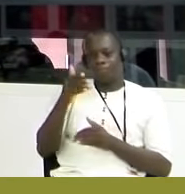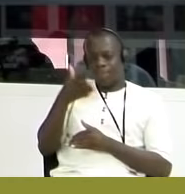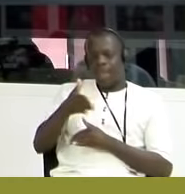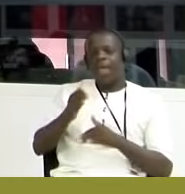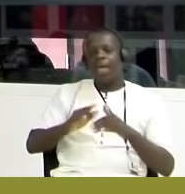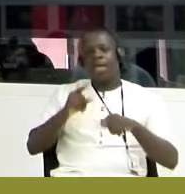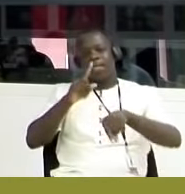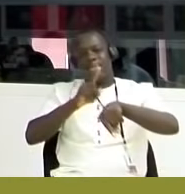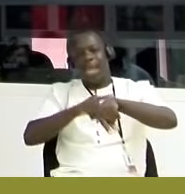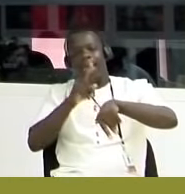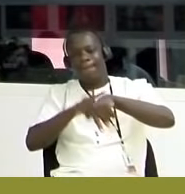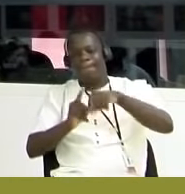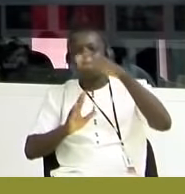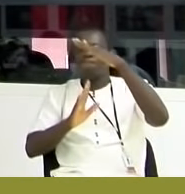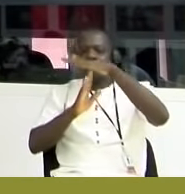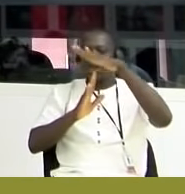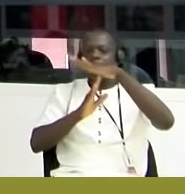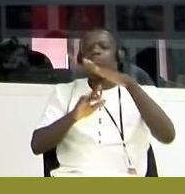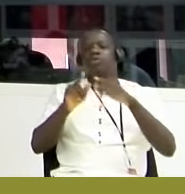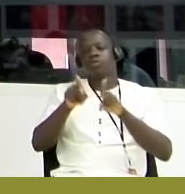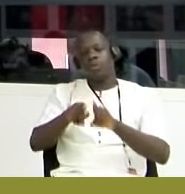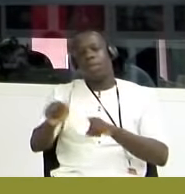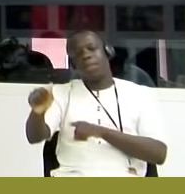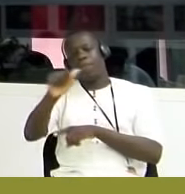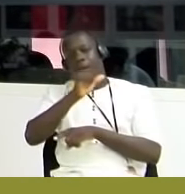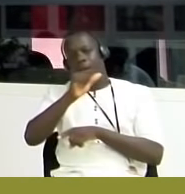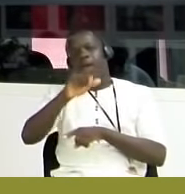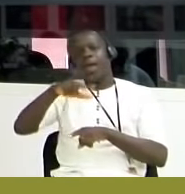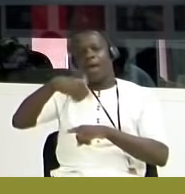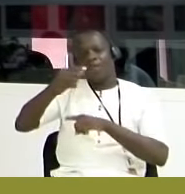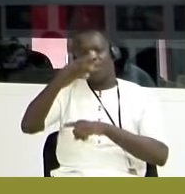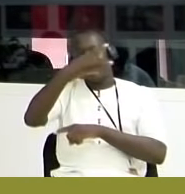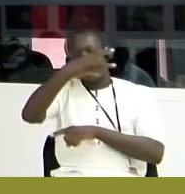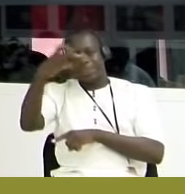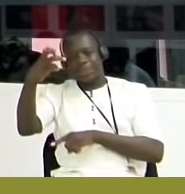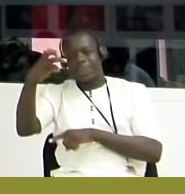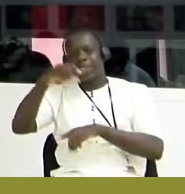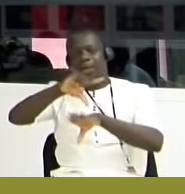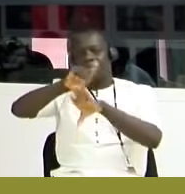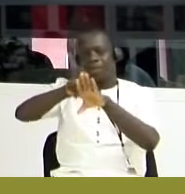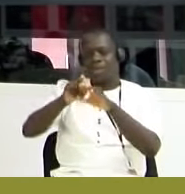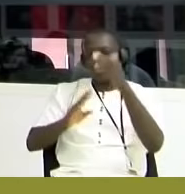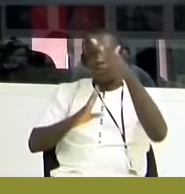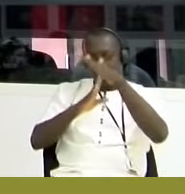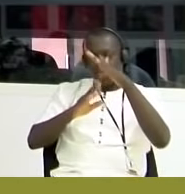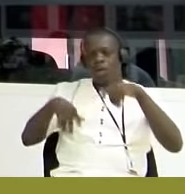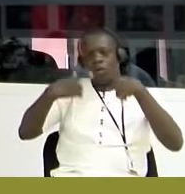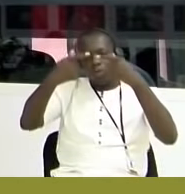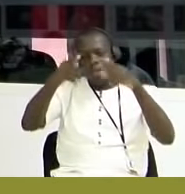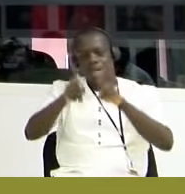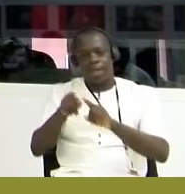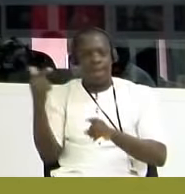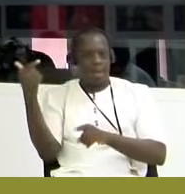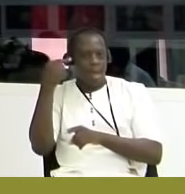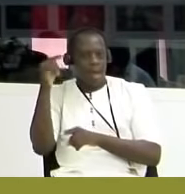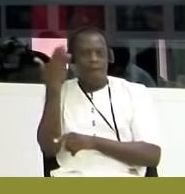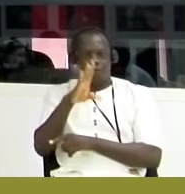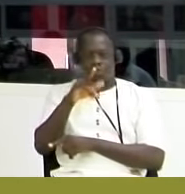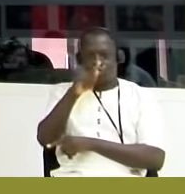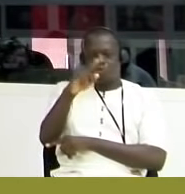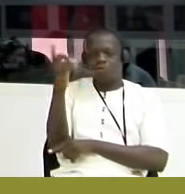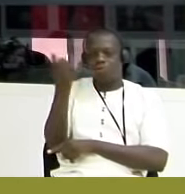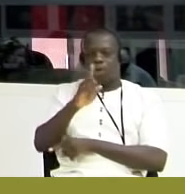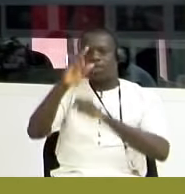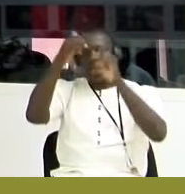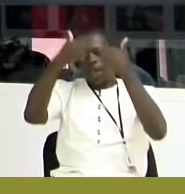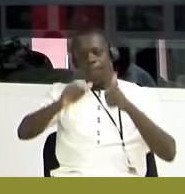break and then continue hearing from you about what happened. Right. Mr. Chairman, it's now time for the break, so I hand over to you.